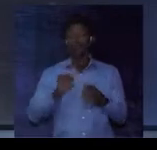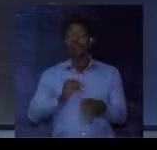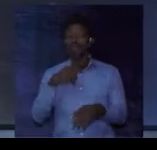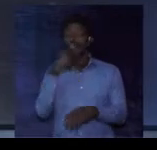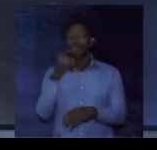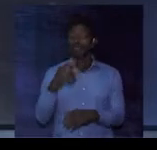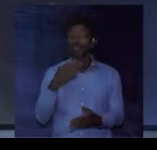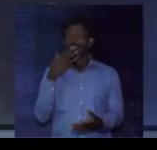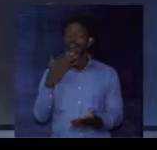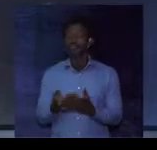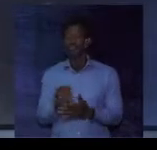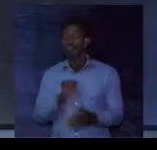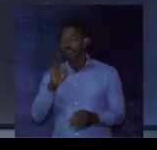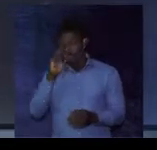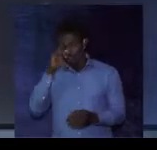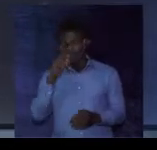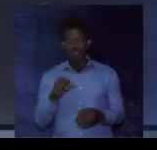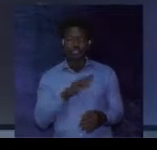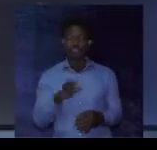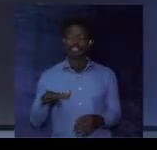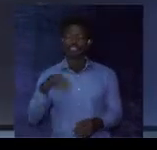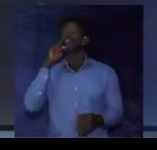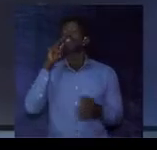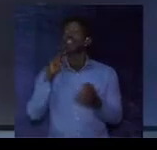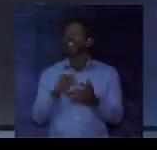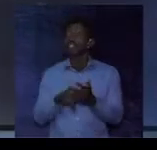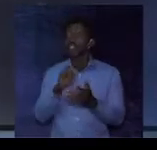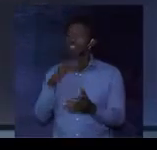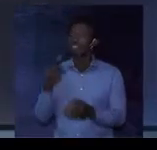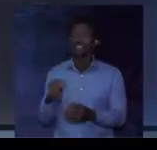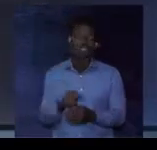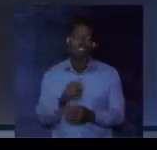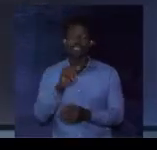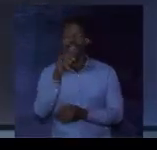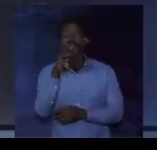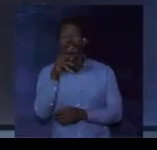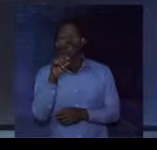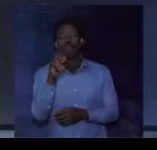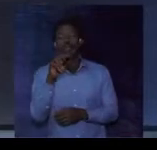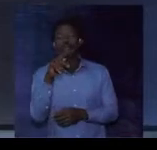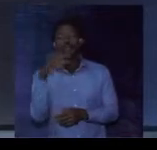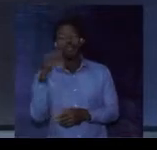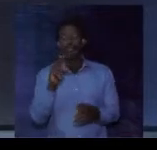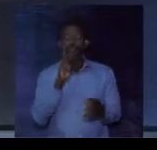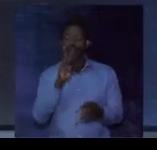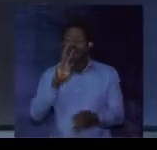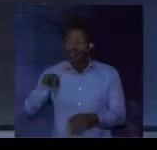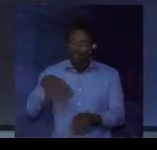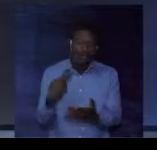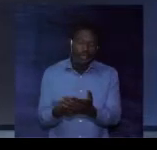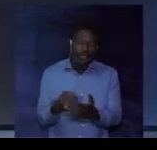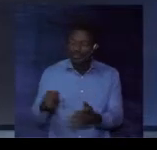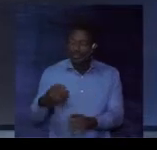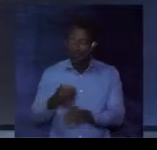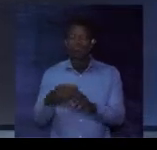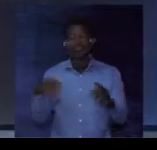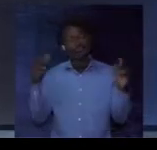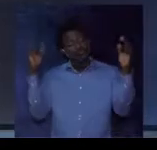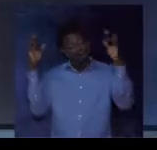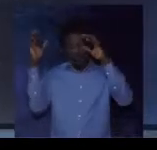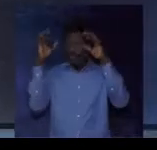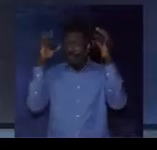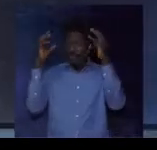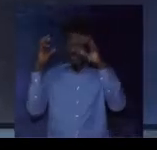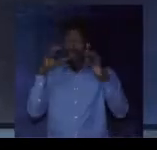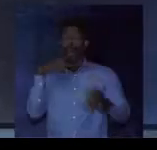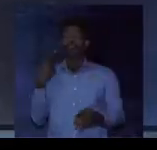I even tell you. Good, I have brilliant children. This is the amount of water falling from a cloud. We know when rain